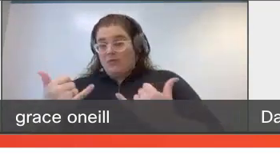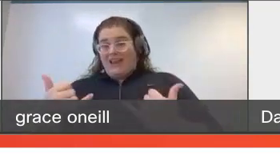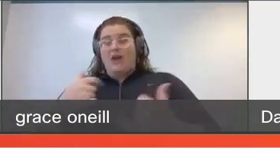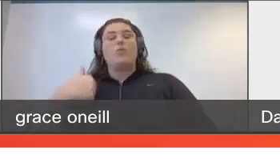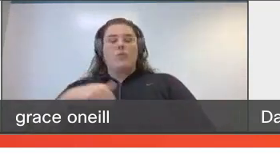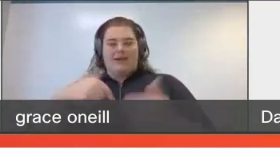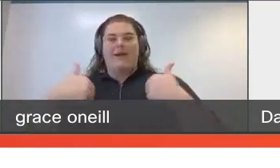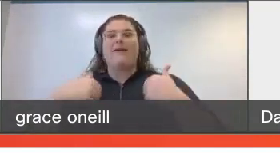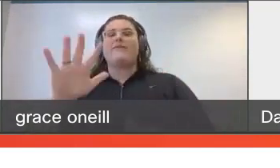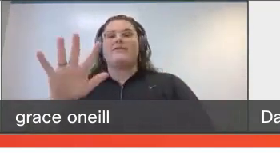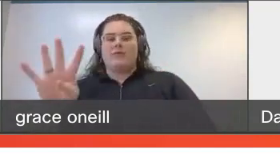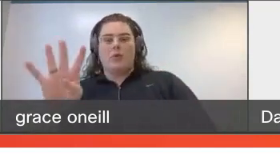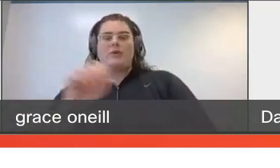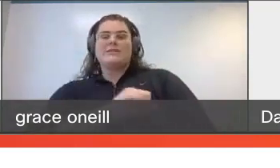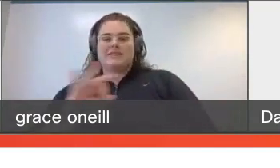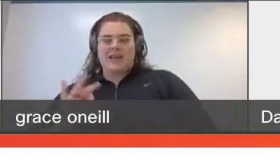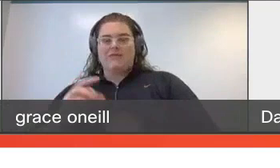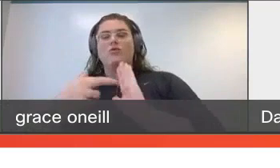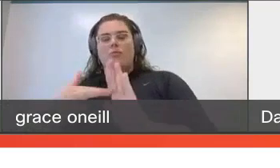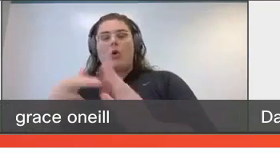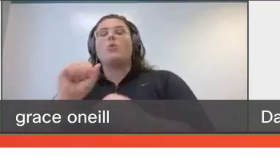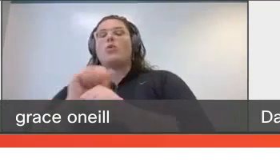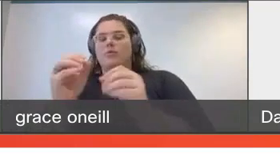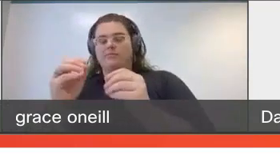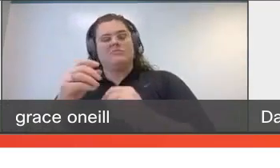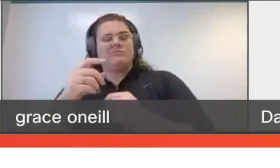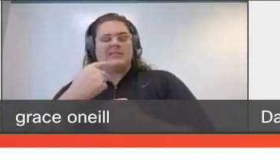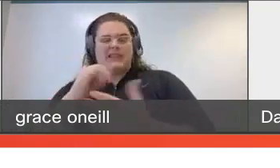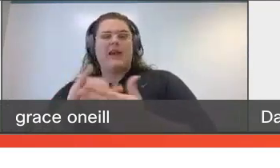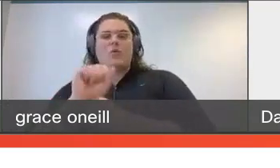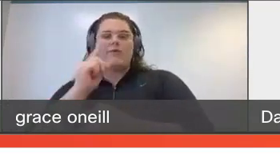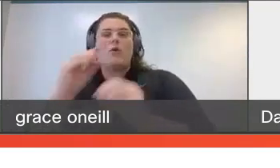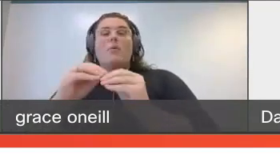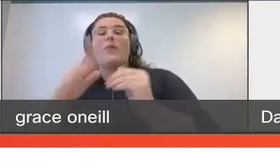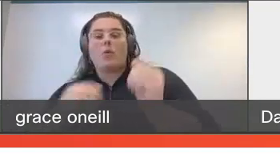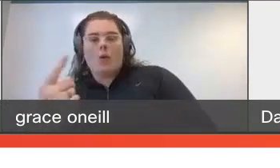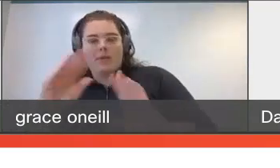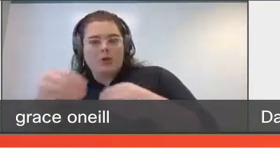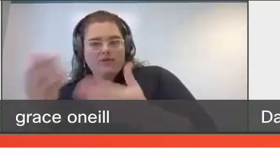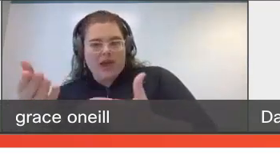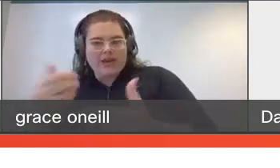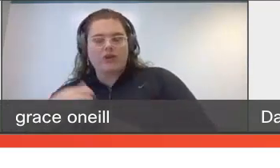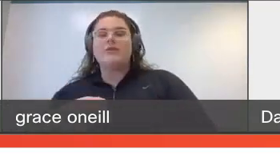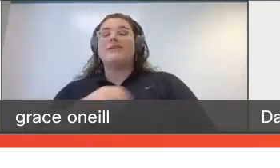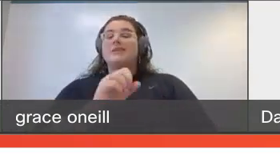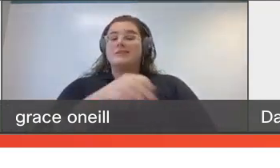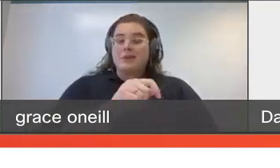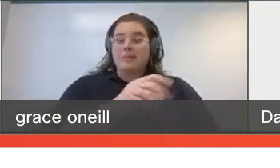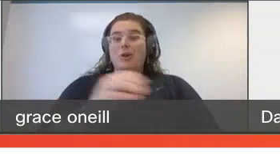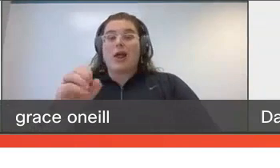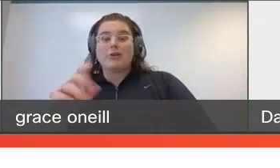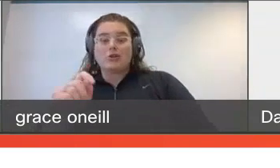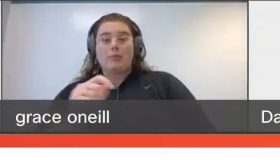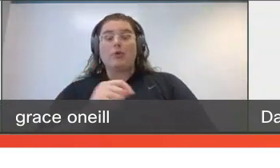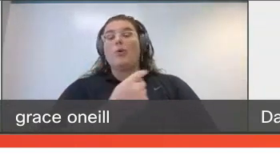who have reported working for more than one provider. One had been added in October and one in September that I neglected to add on